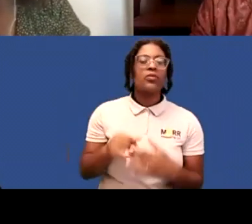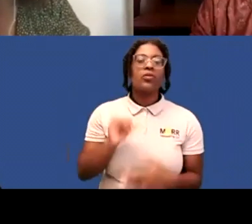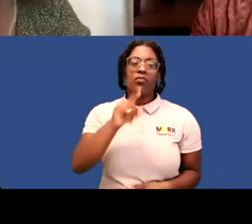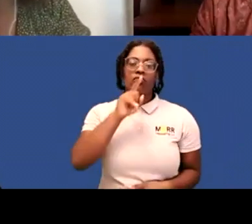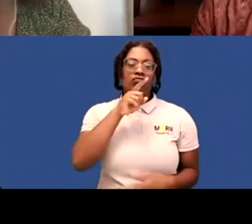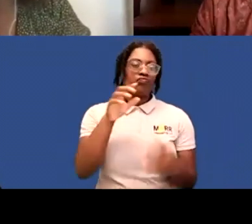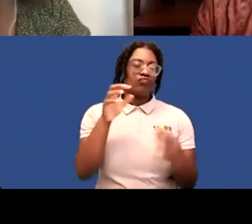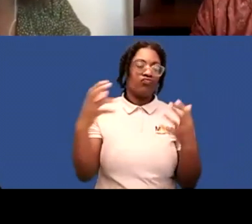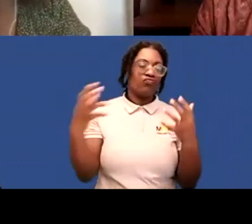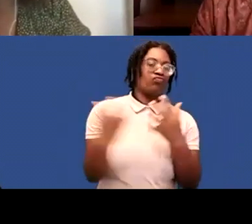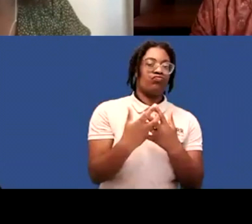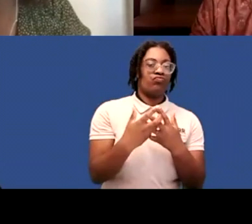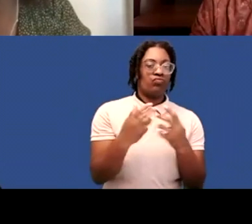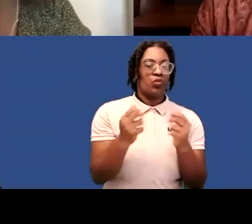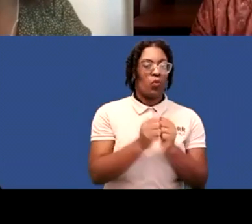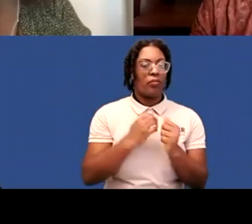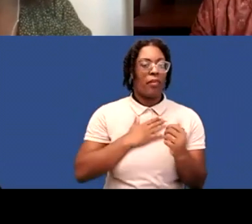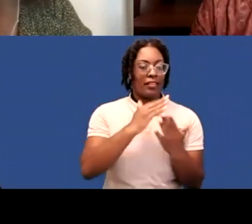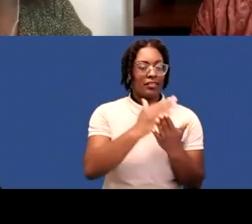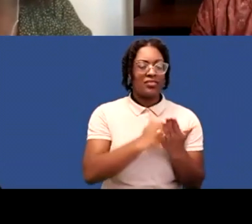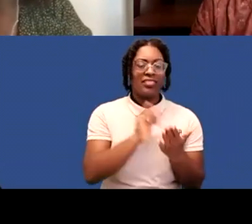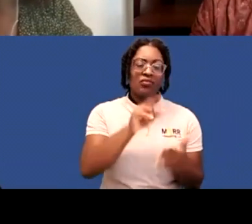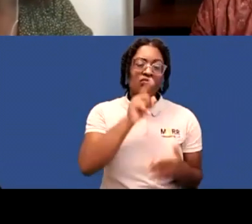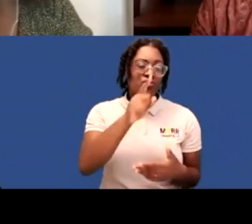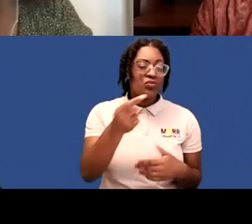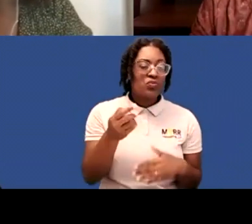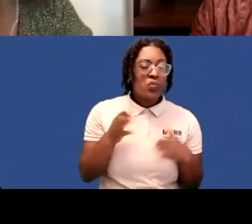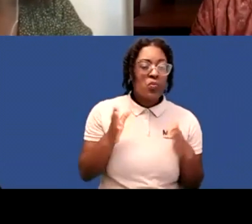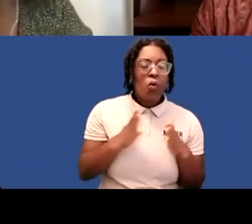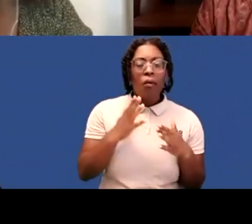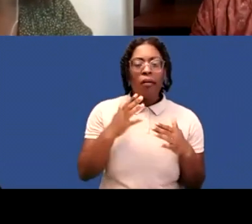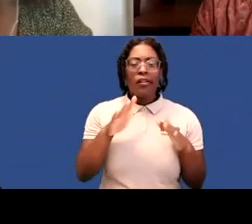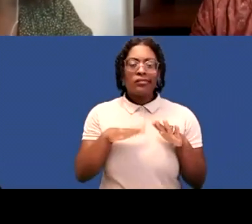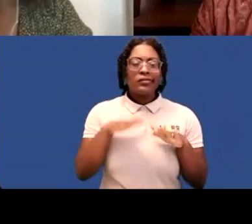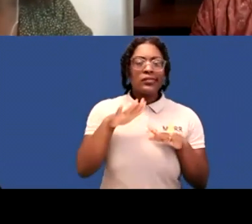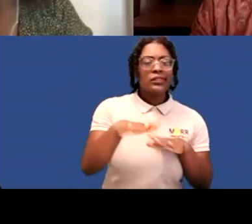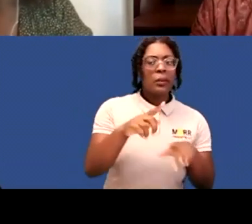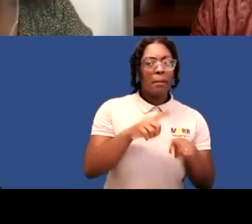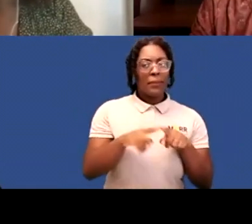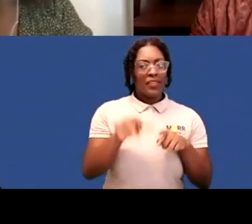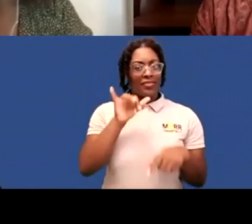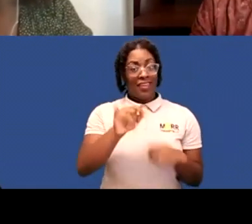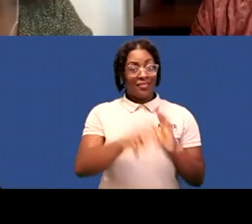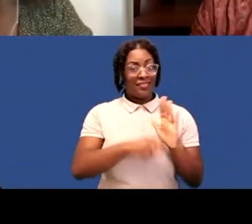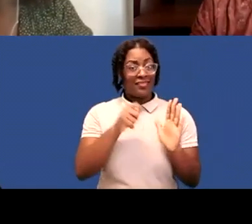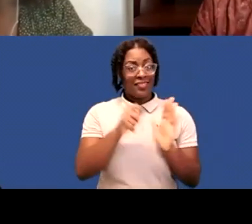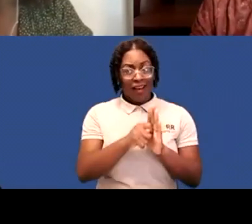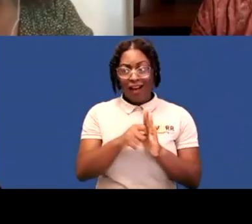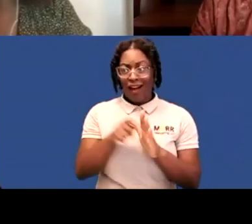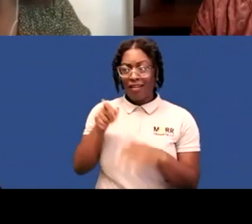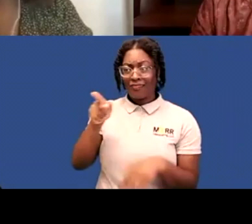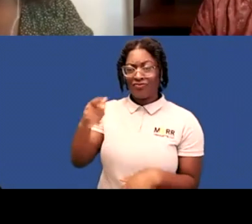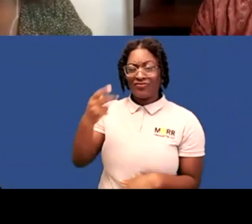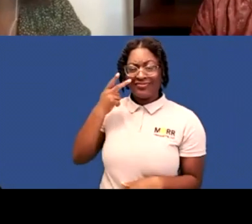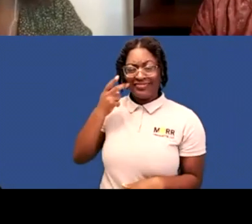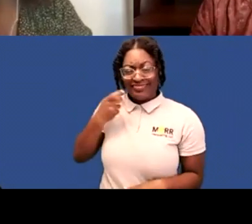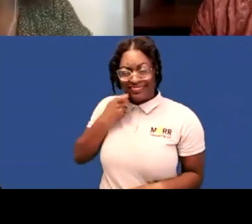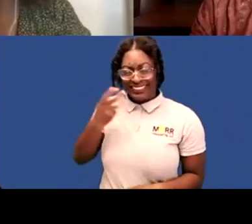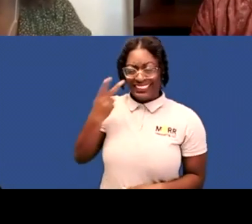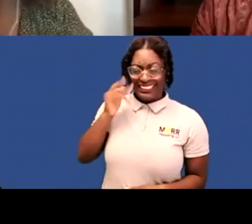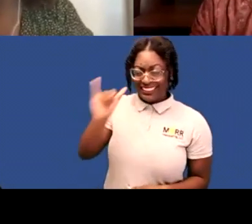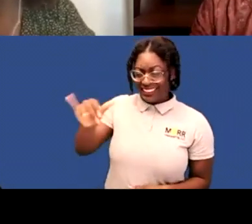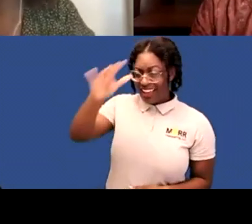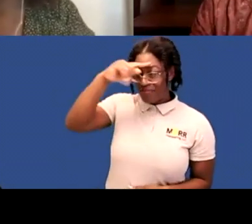take advantage of it. And it was a really small step, but I was really vulnerable and fragile at that time. And that was what I had. That was my energy that I had to give at that